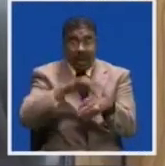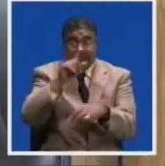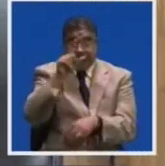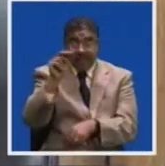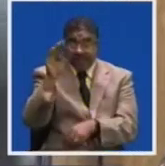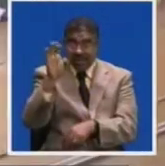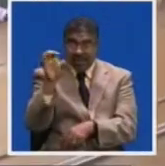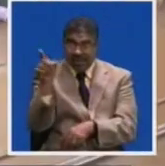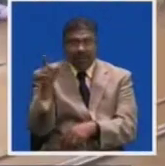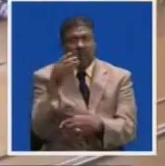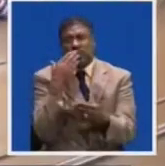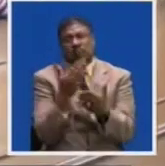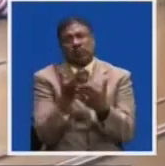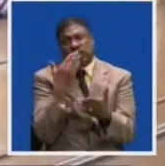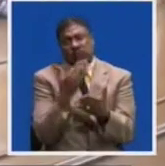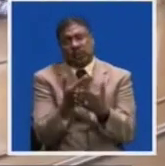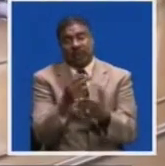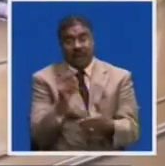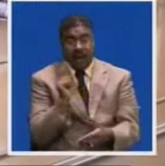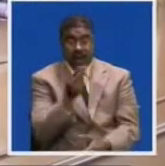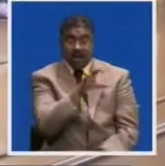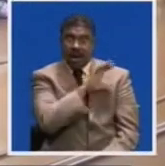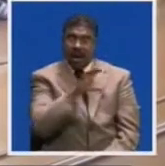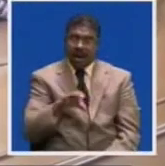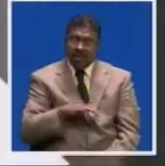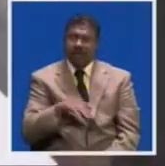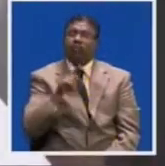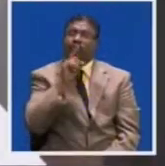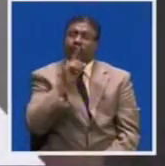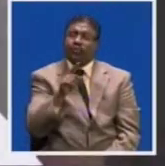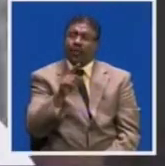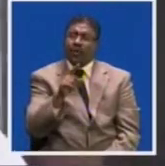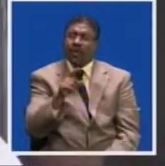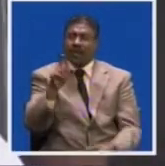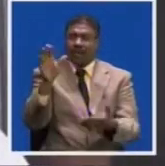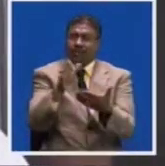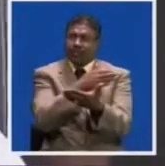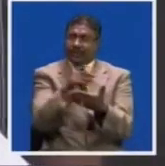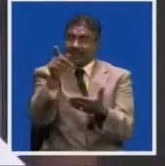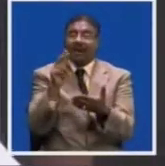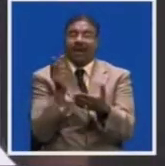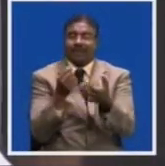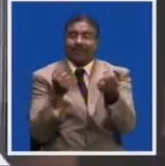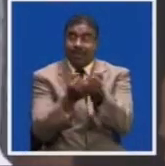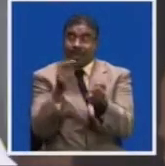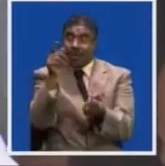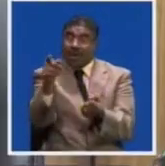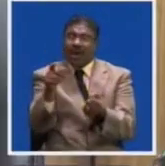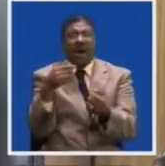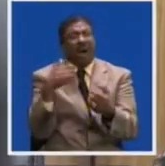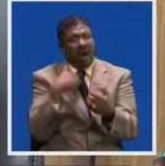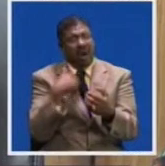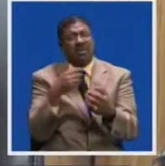that we as a corporation do prioritize the genre of music, and especially that it has a